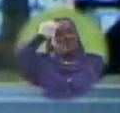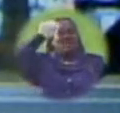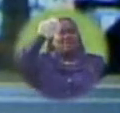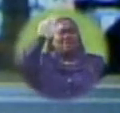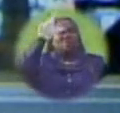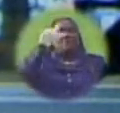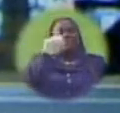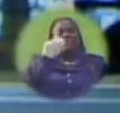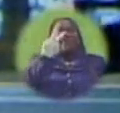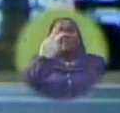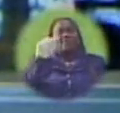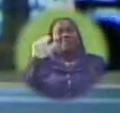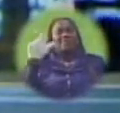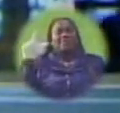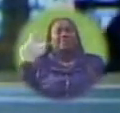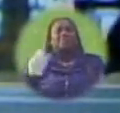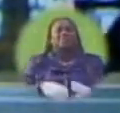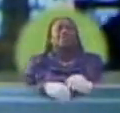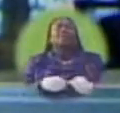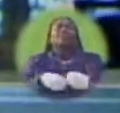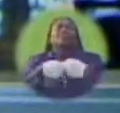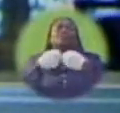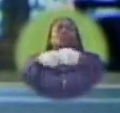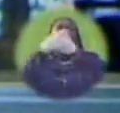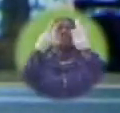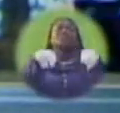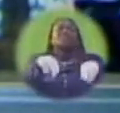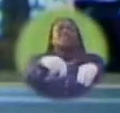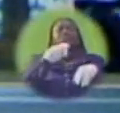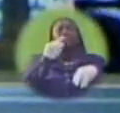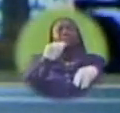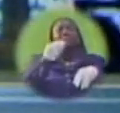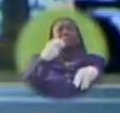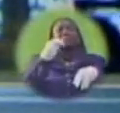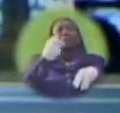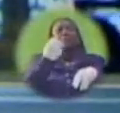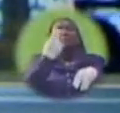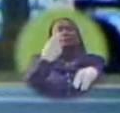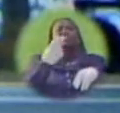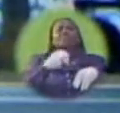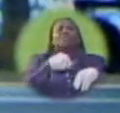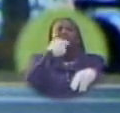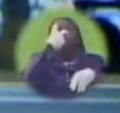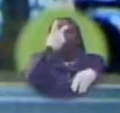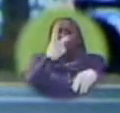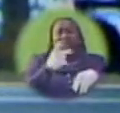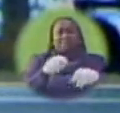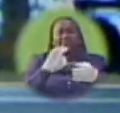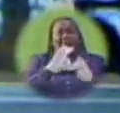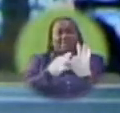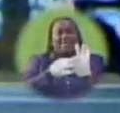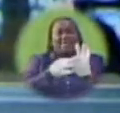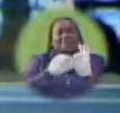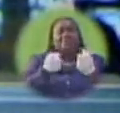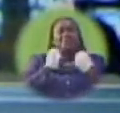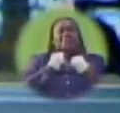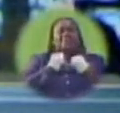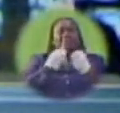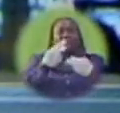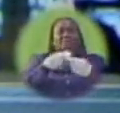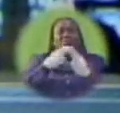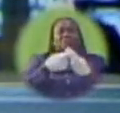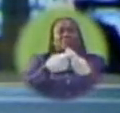the legislation has been before the house since 2012. He adds that the bill seeks to amend the act mainly in relation